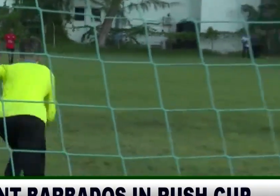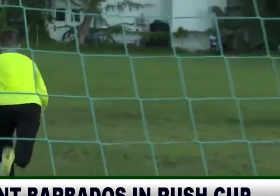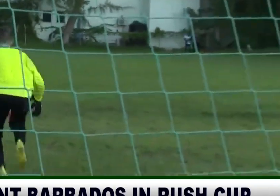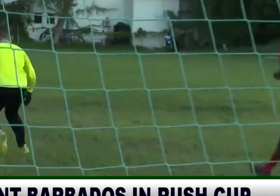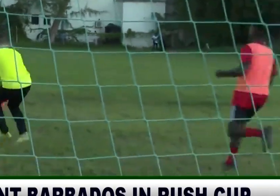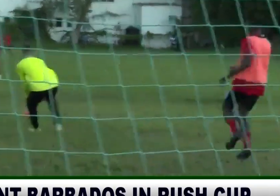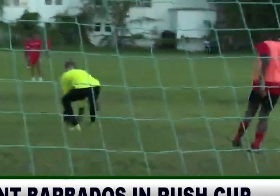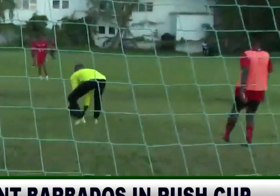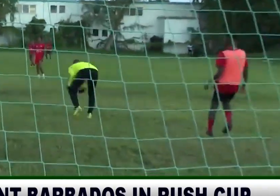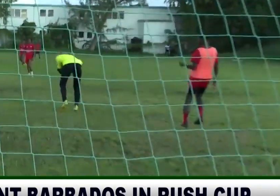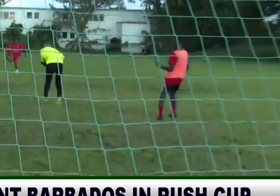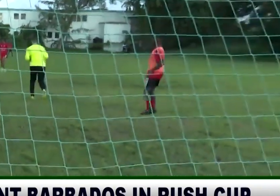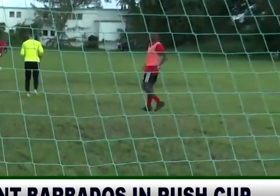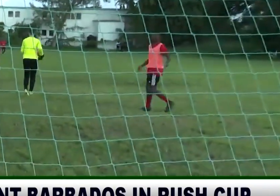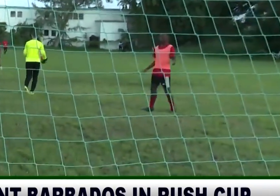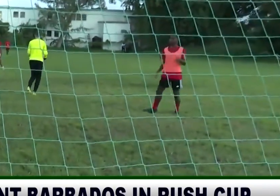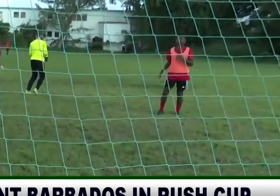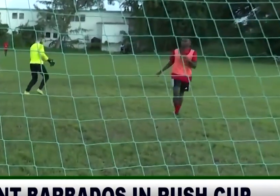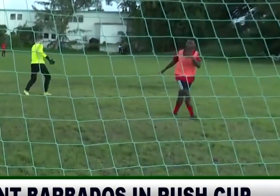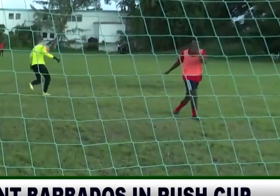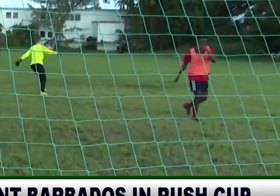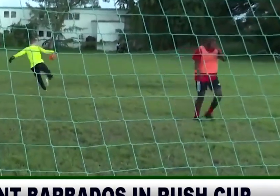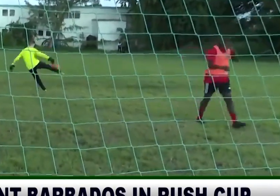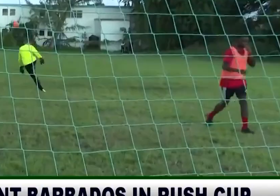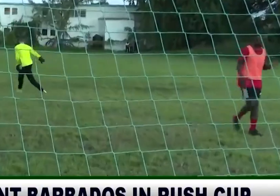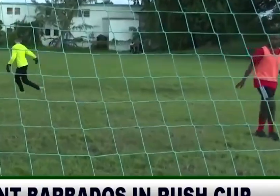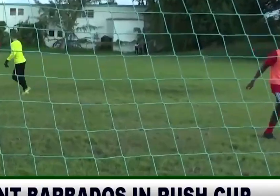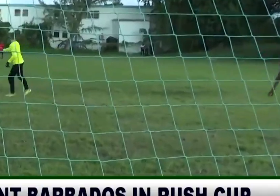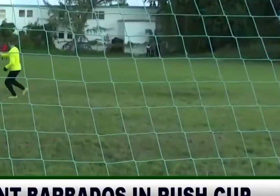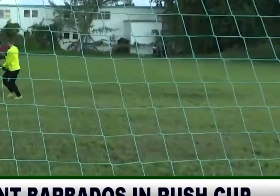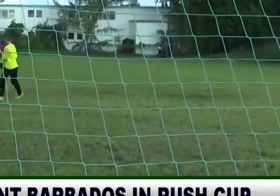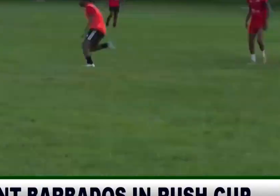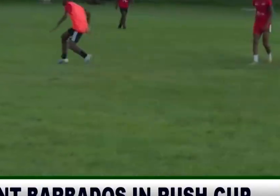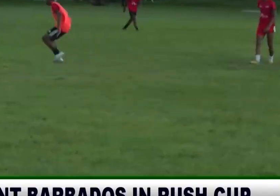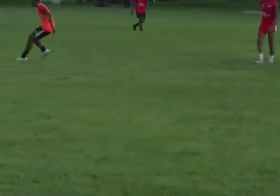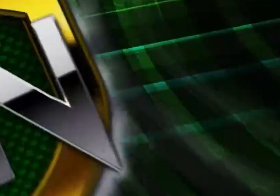for one of the island's best youth players to be scouted.